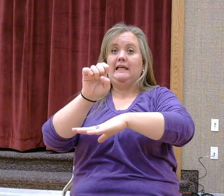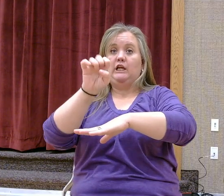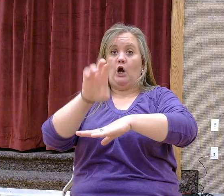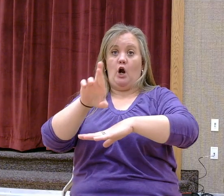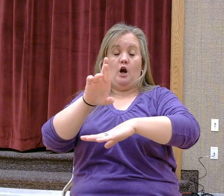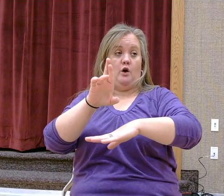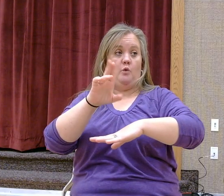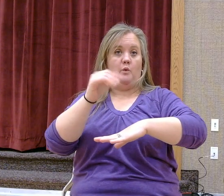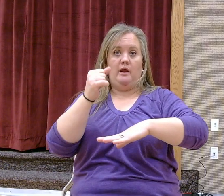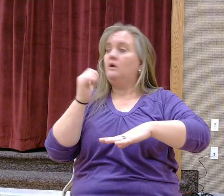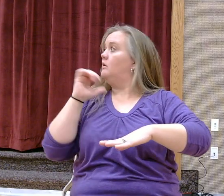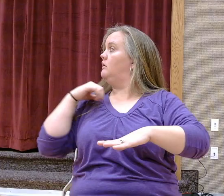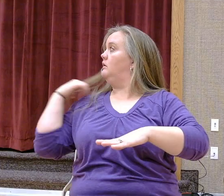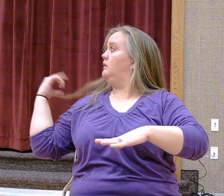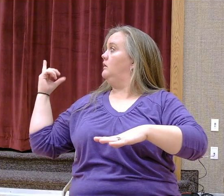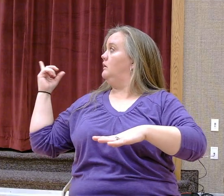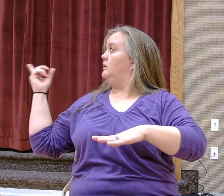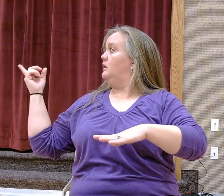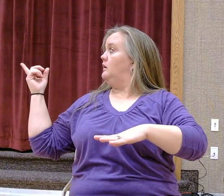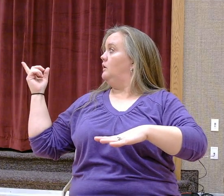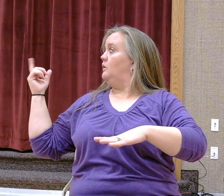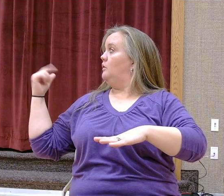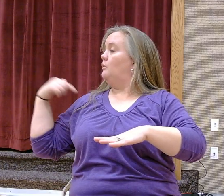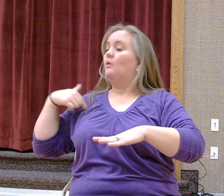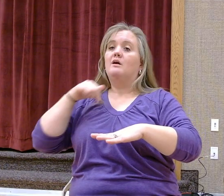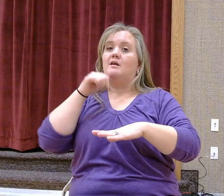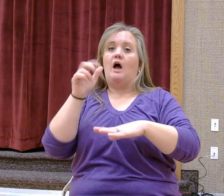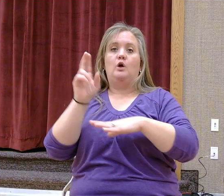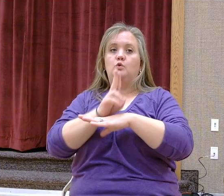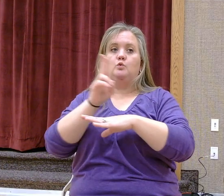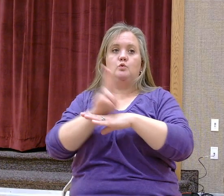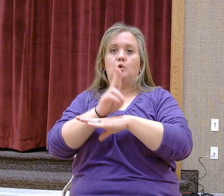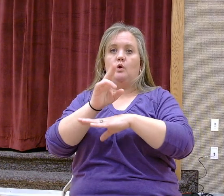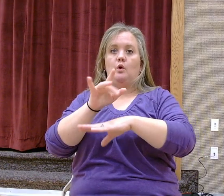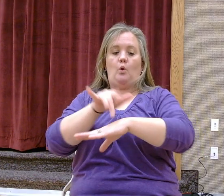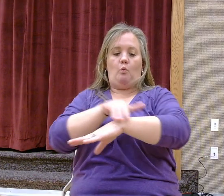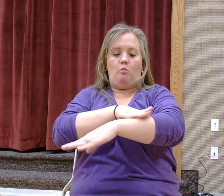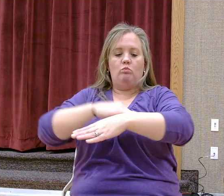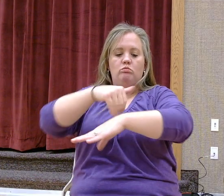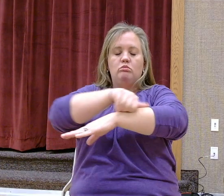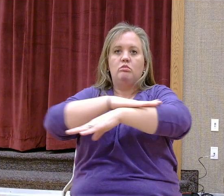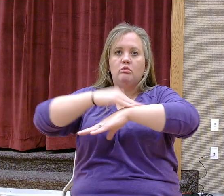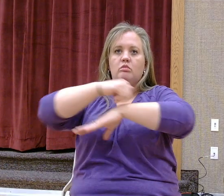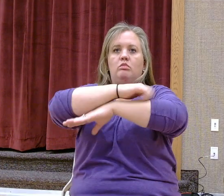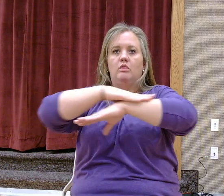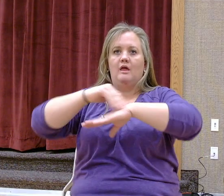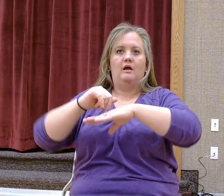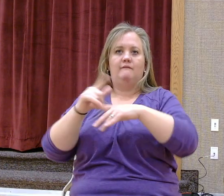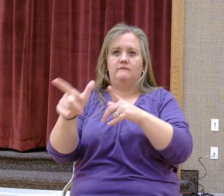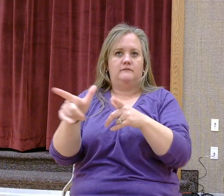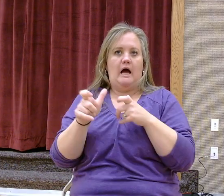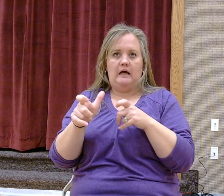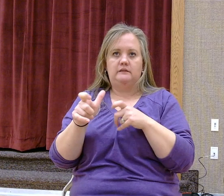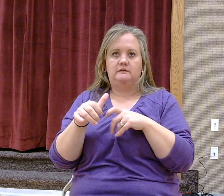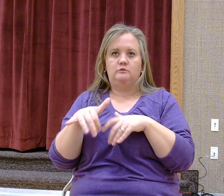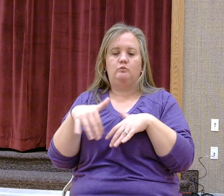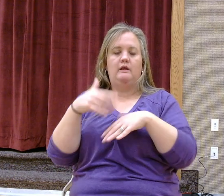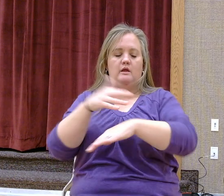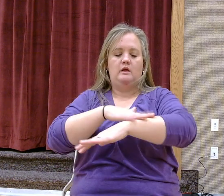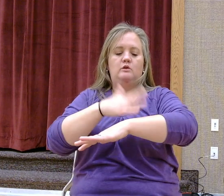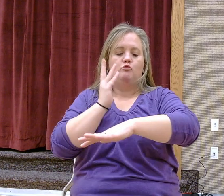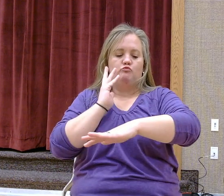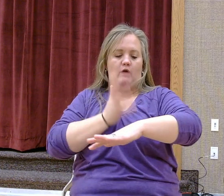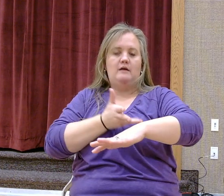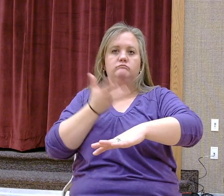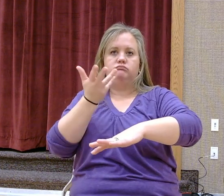of ointment on there, but that's usually a while later. We're not putting ointment on there right away. Usually it's quite a while after the burns are taken care